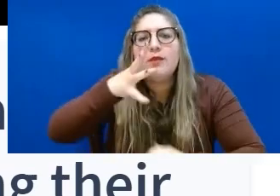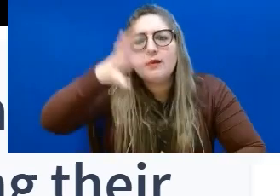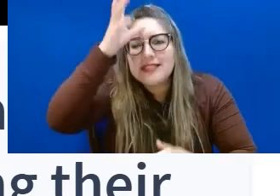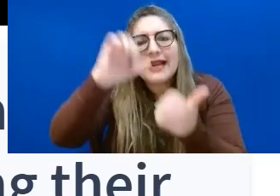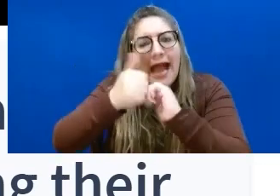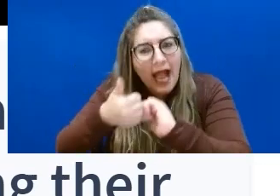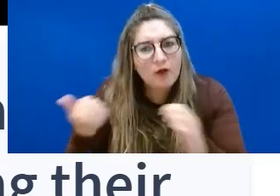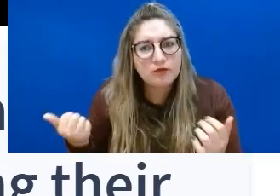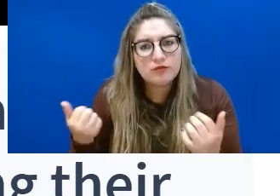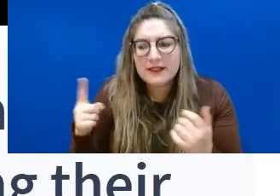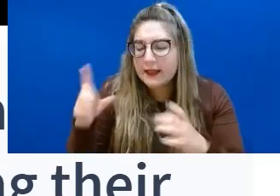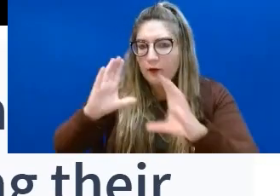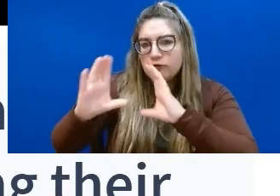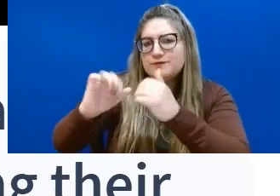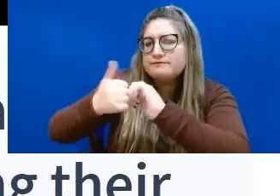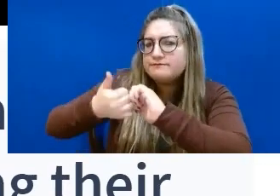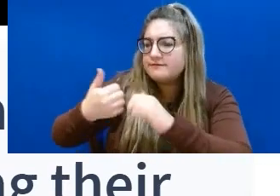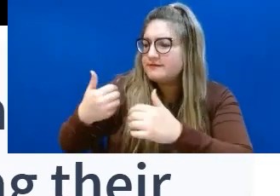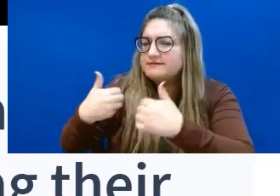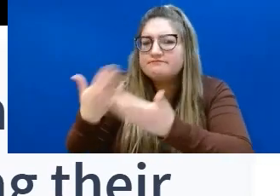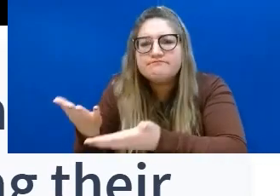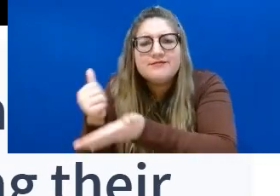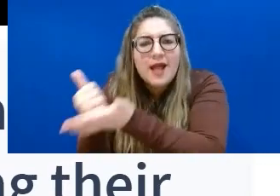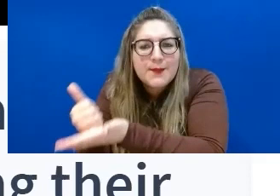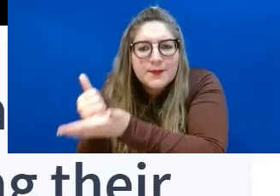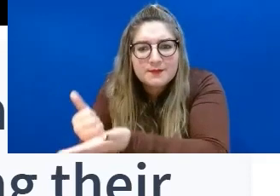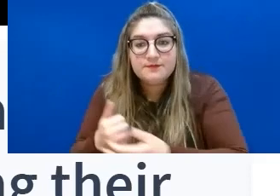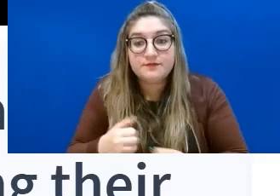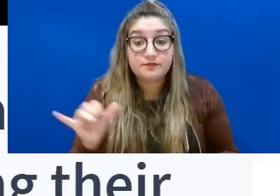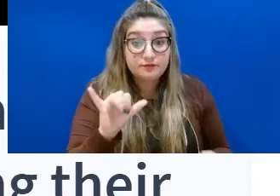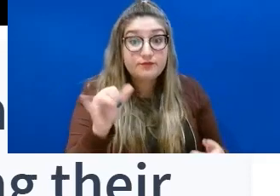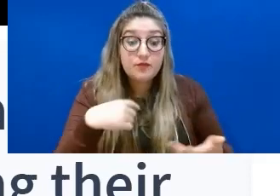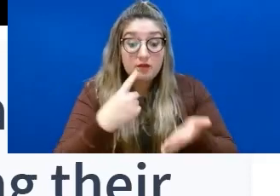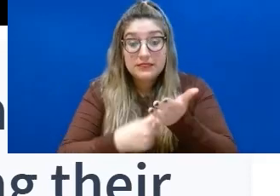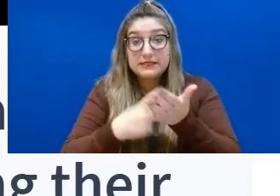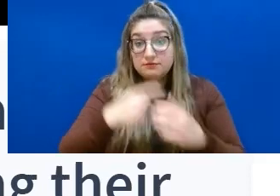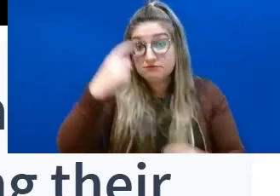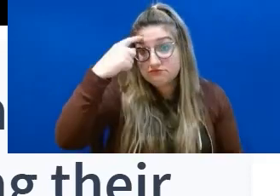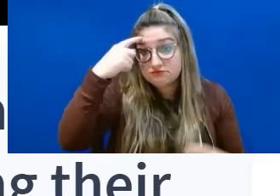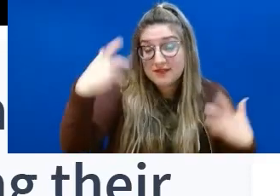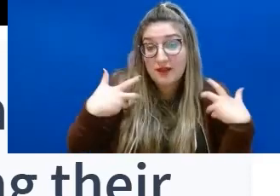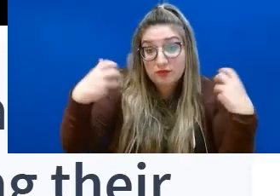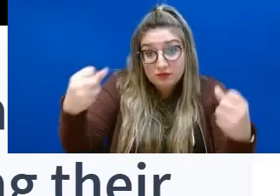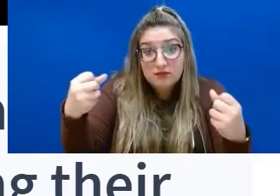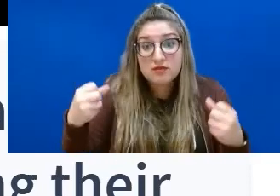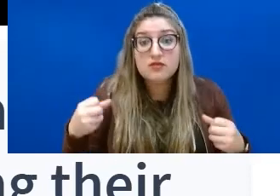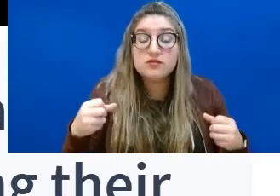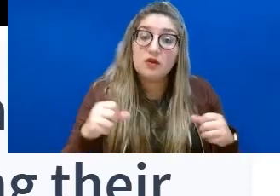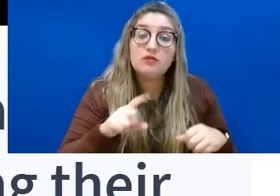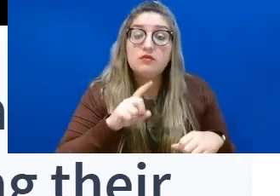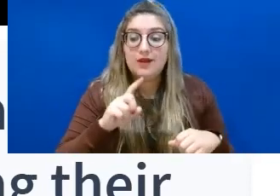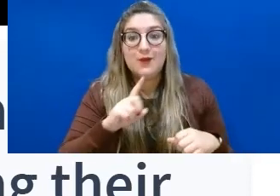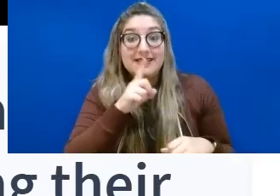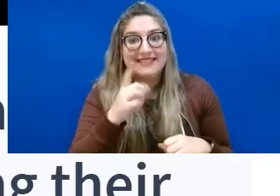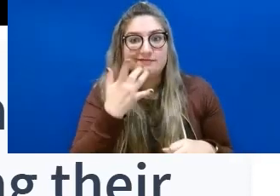happy. There's talks about mental health, right? Luckily, we're in the same building as psych services, so it's easy for me to walk over and say like, hey, so-and-so,